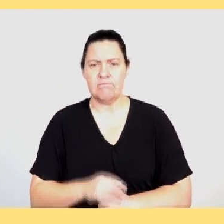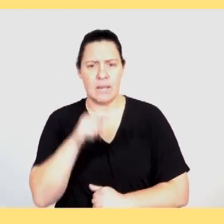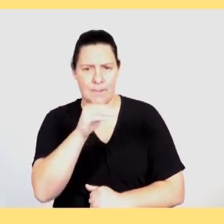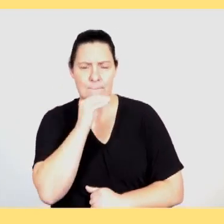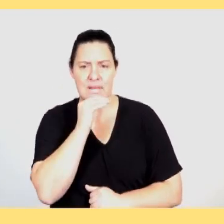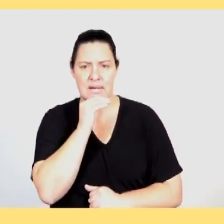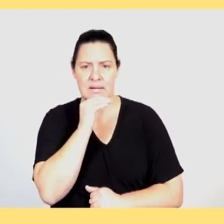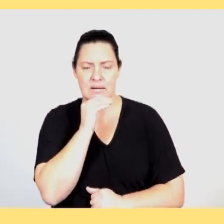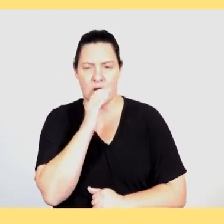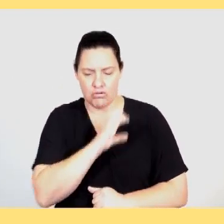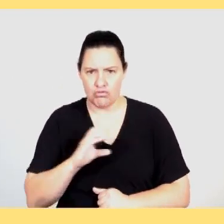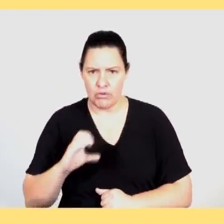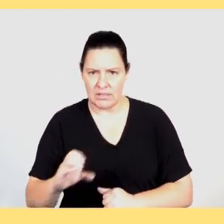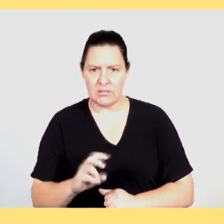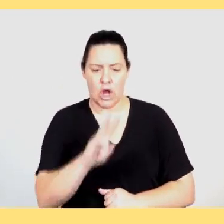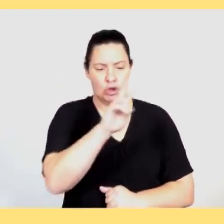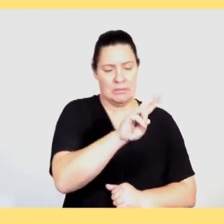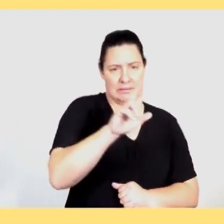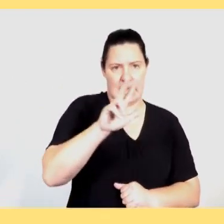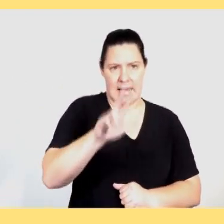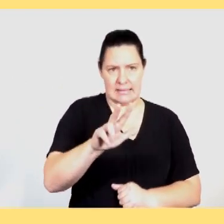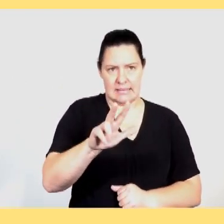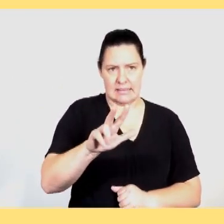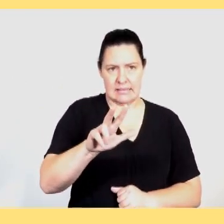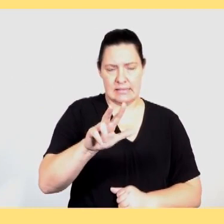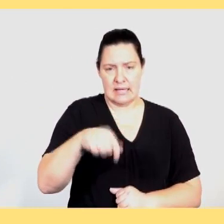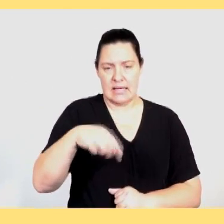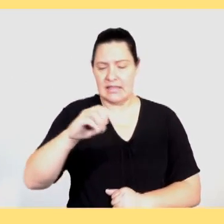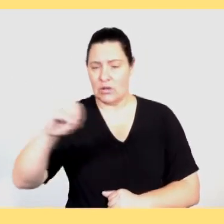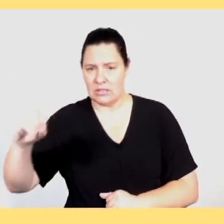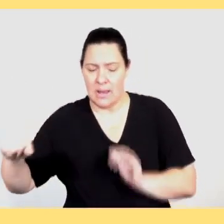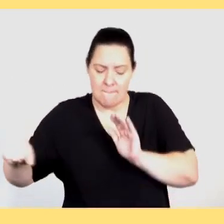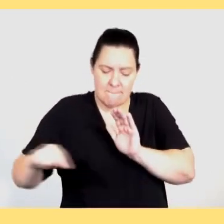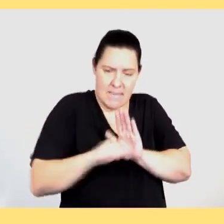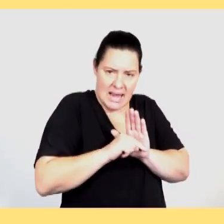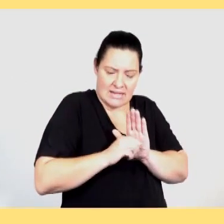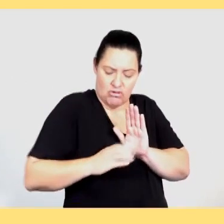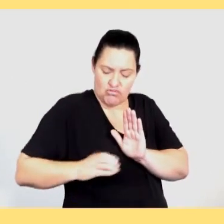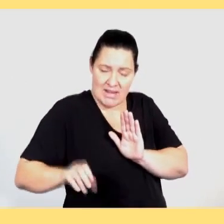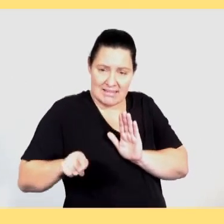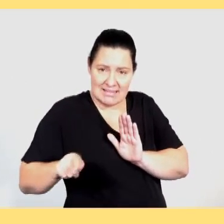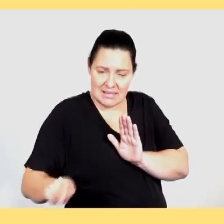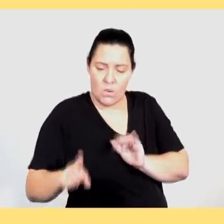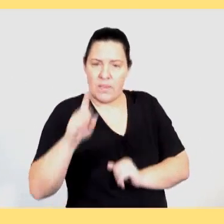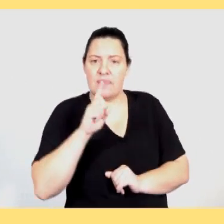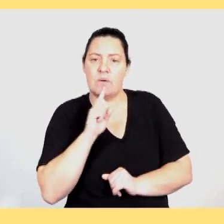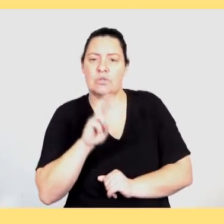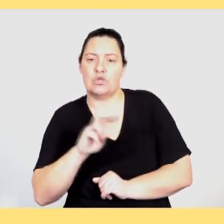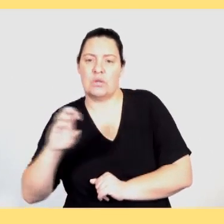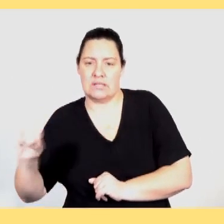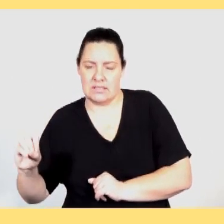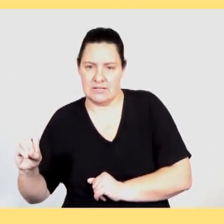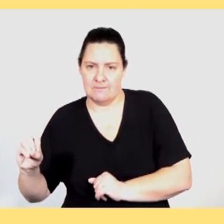1,200. That means you now say your 28 minus, remember, on the credit side, it's